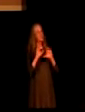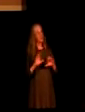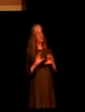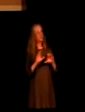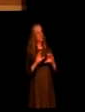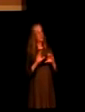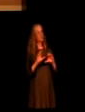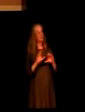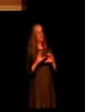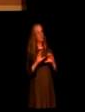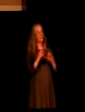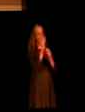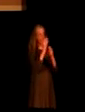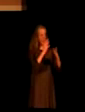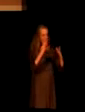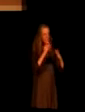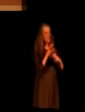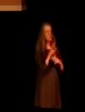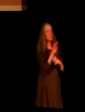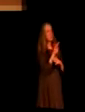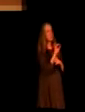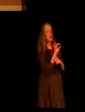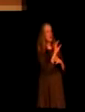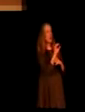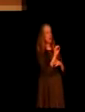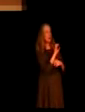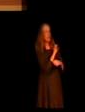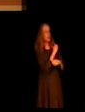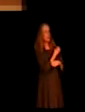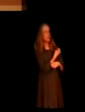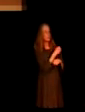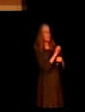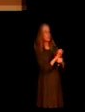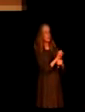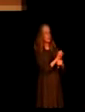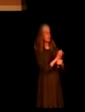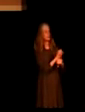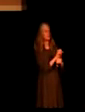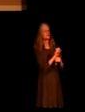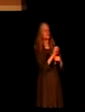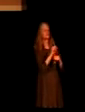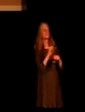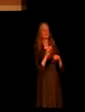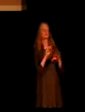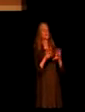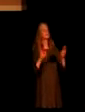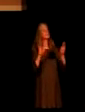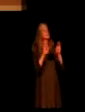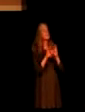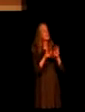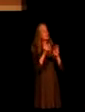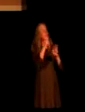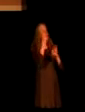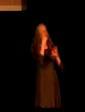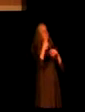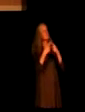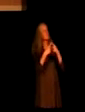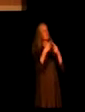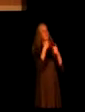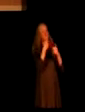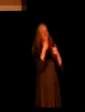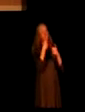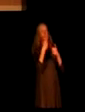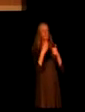bioenergy is going to work or not, and I'll return to that. It's absolutely essential for us understanding food